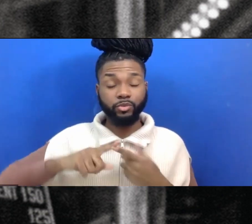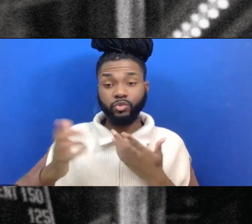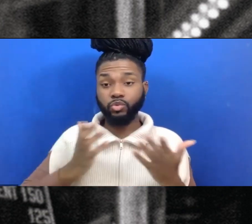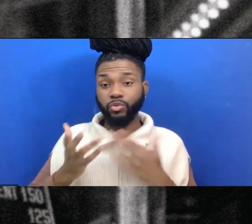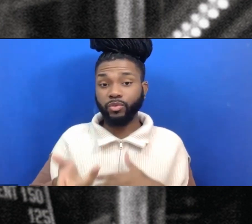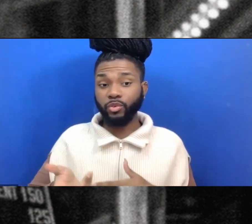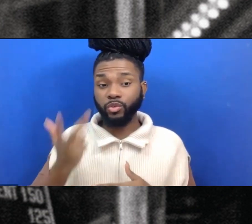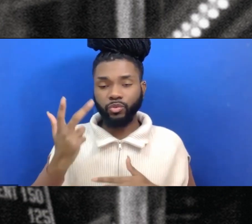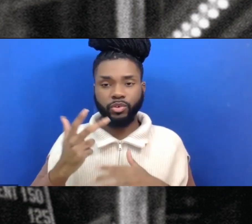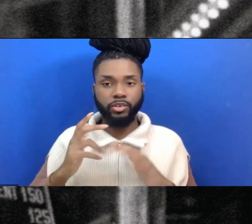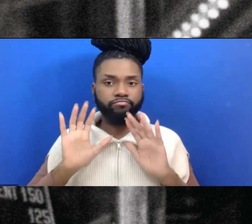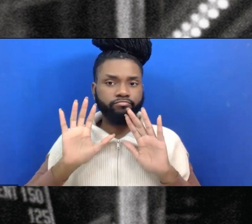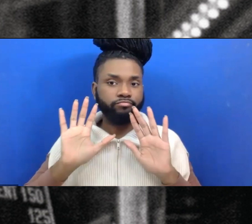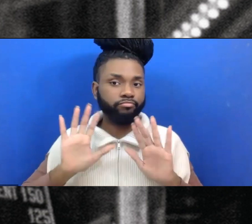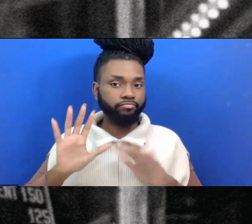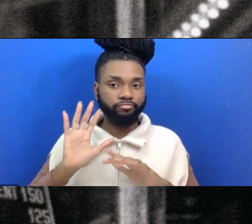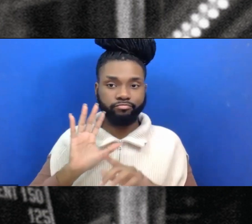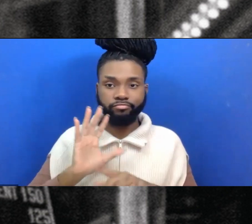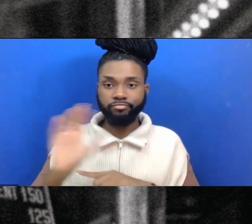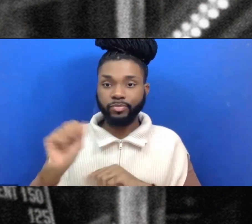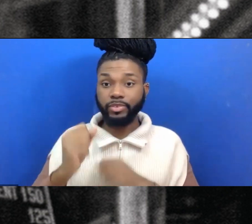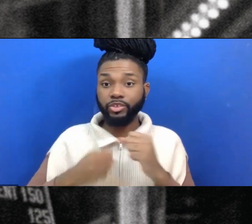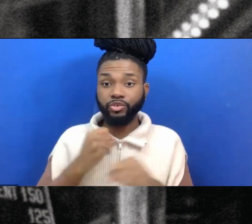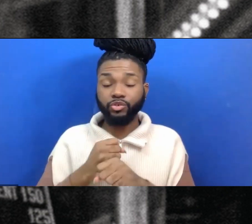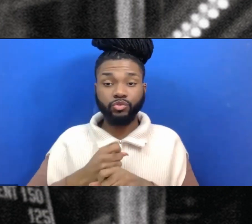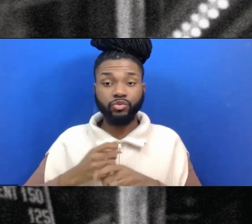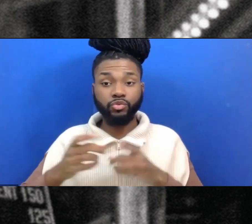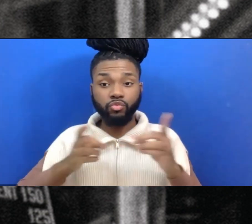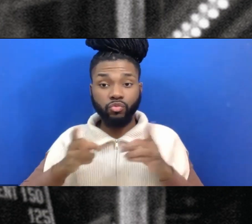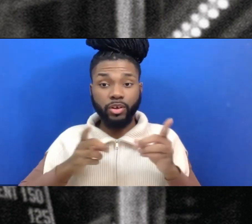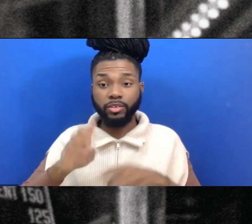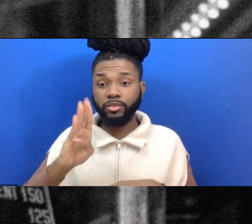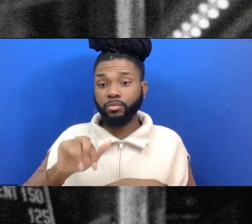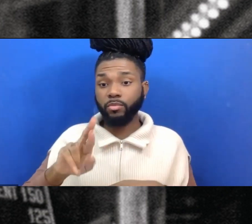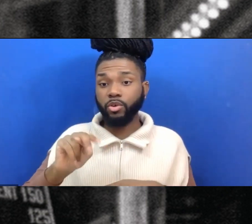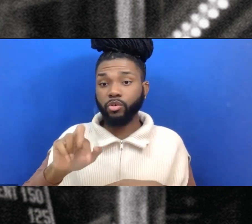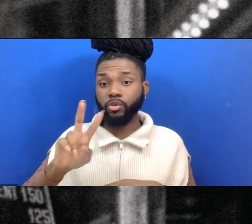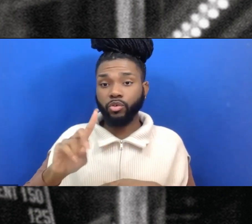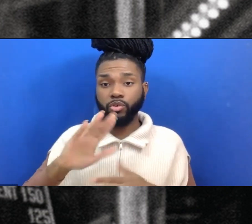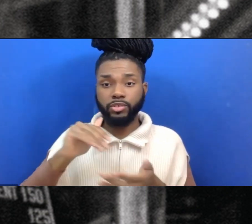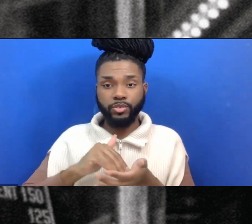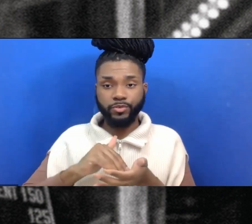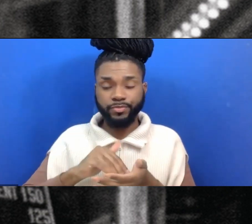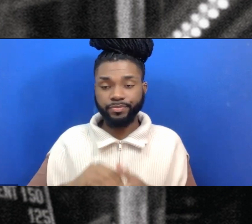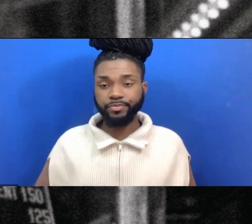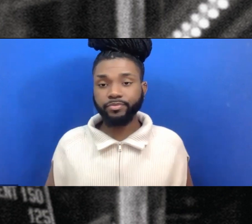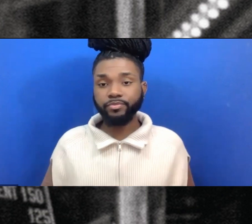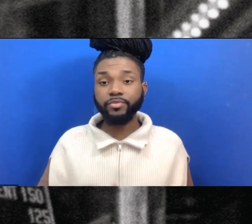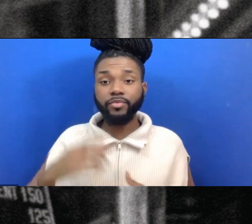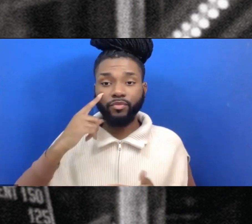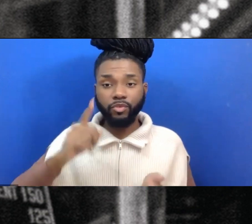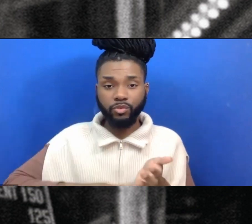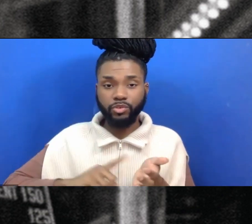3 extraordinary years directing the Barnard Center for